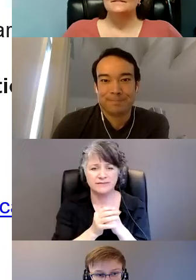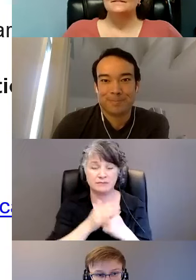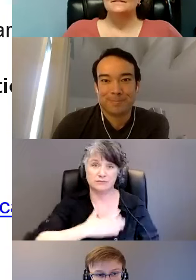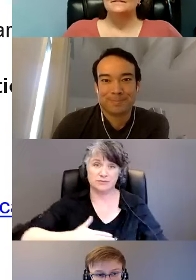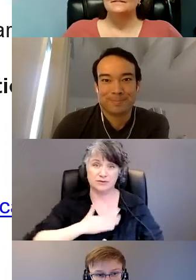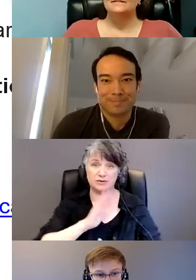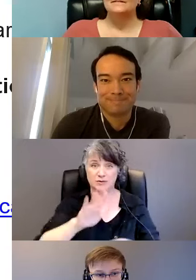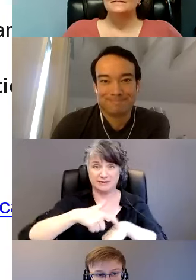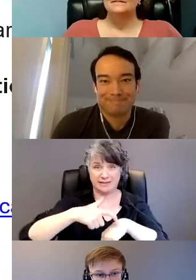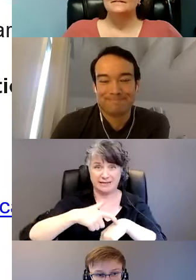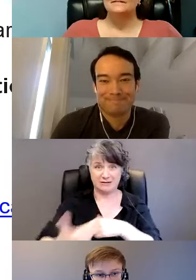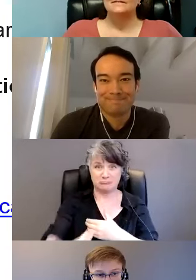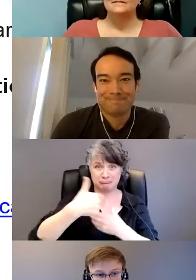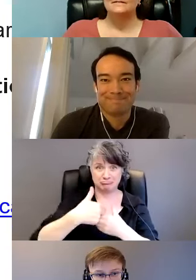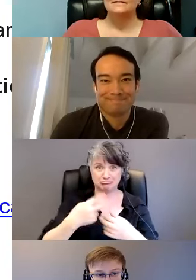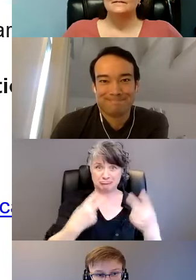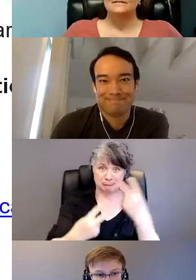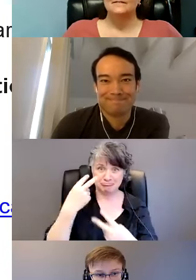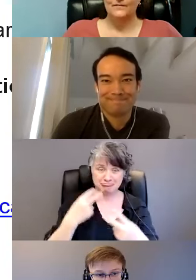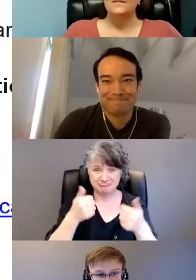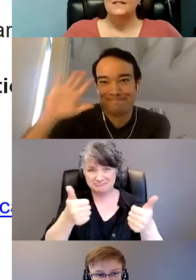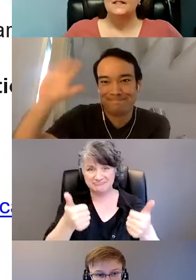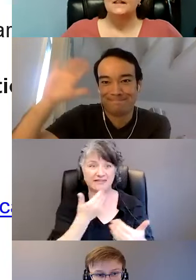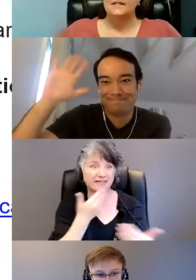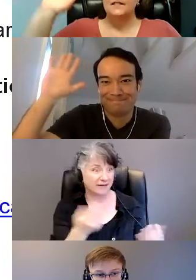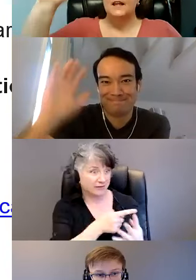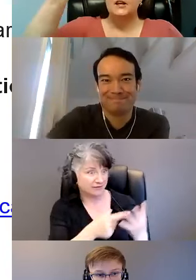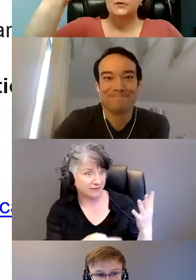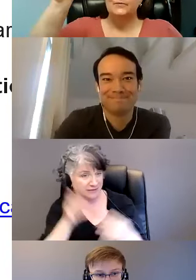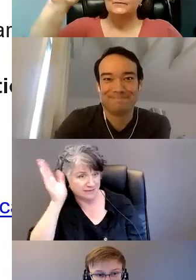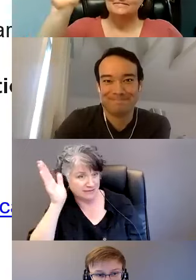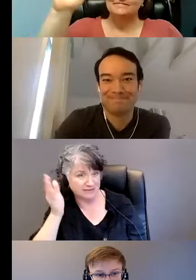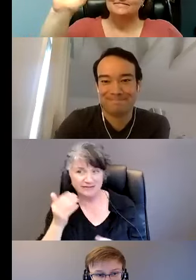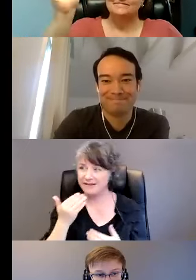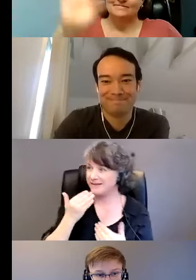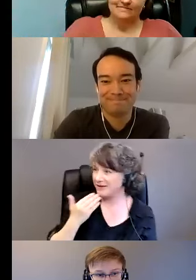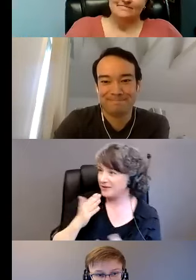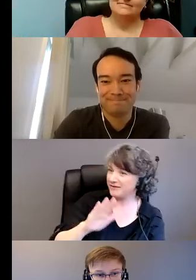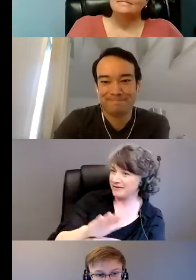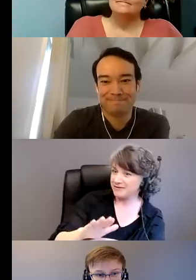participating today, and to our speakers. Thank you, everyone. Have a good afternoon.